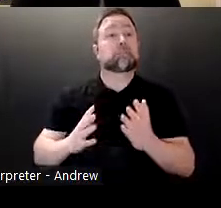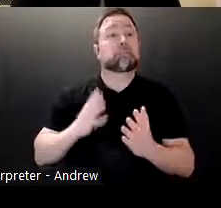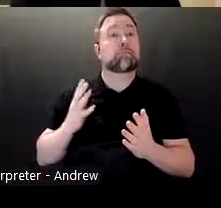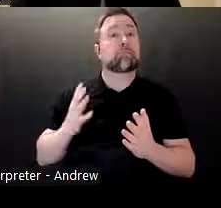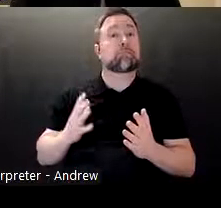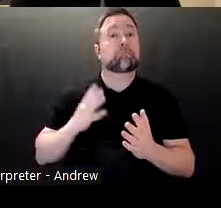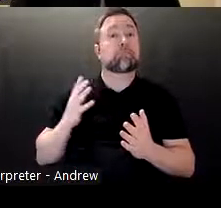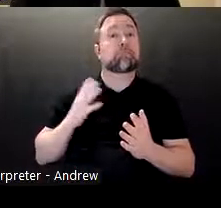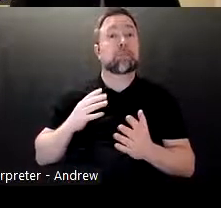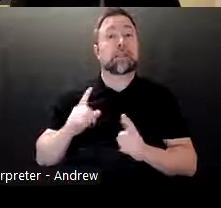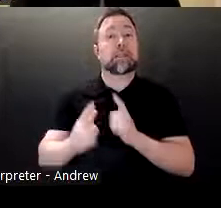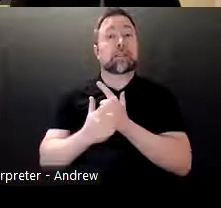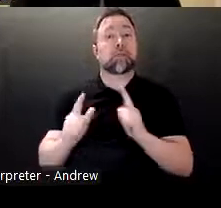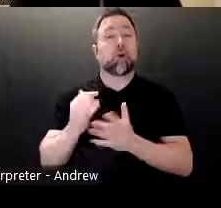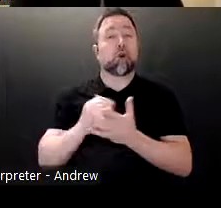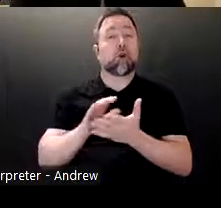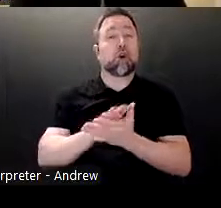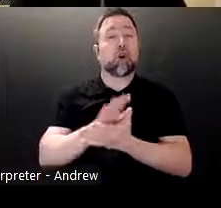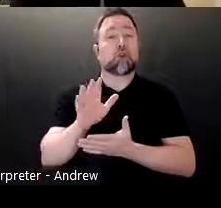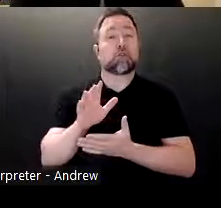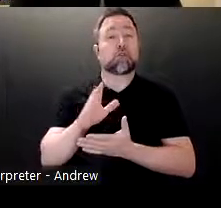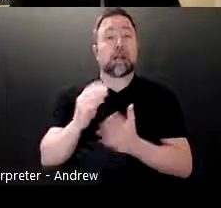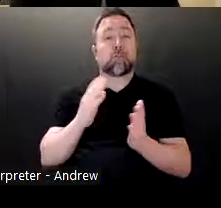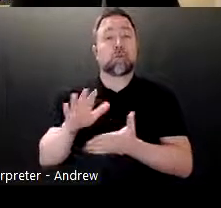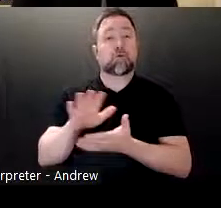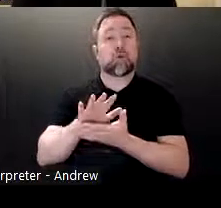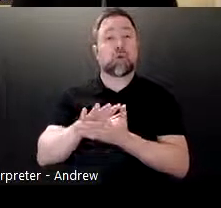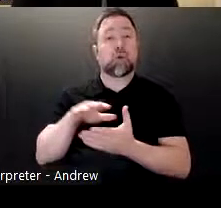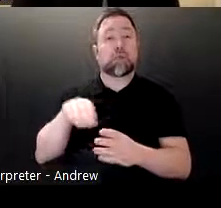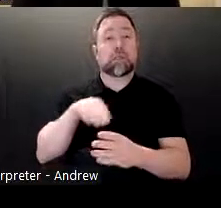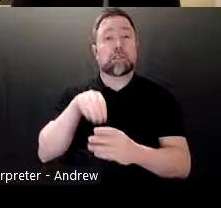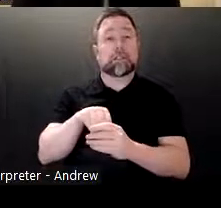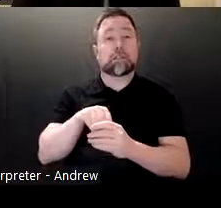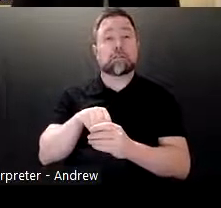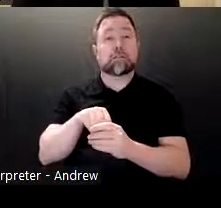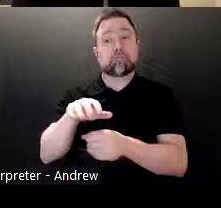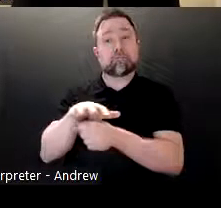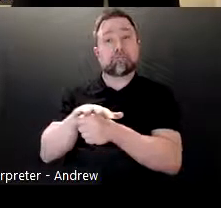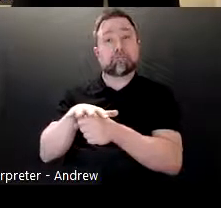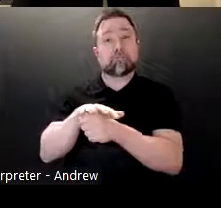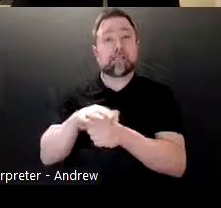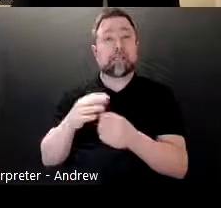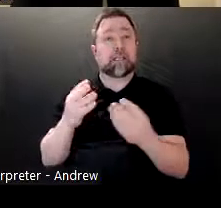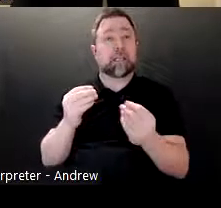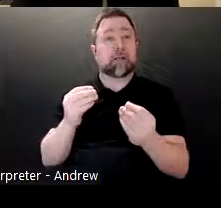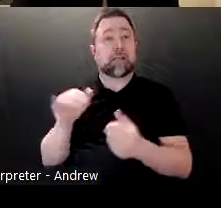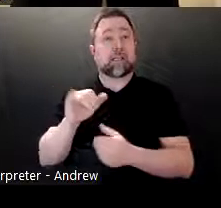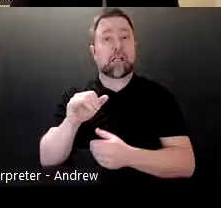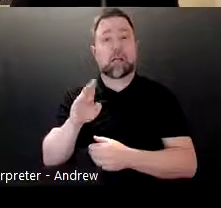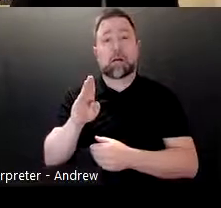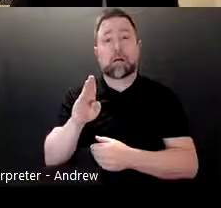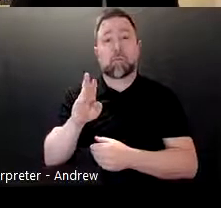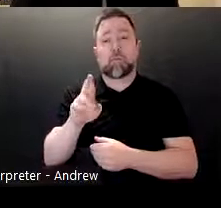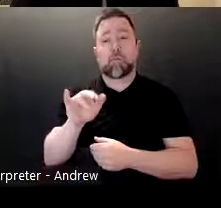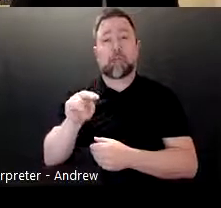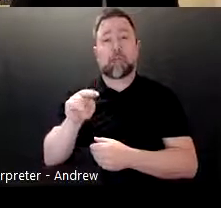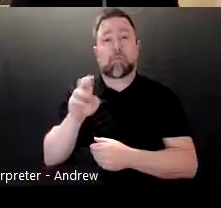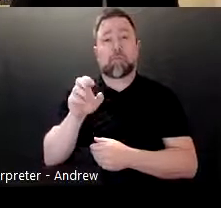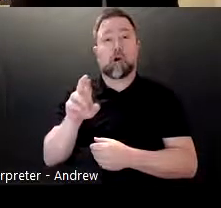arts colleges and preparatory schools in the nation. Campuses like Bryn Mawr at lower